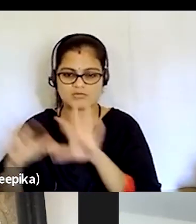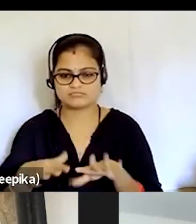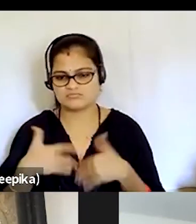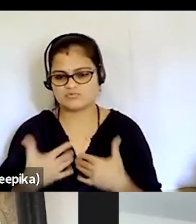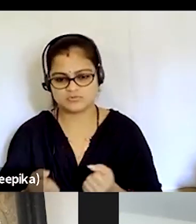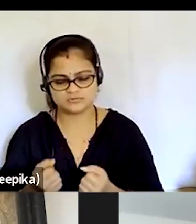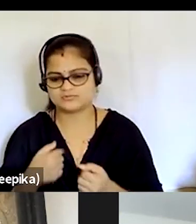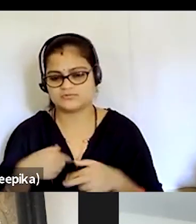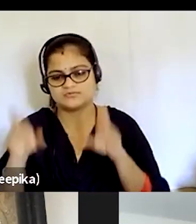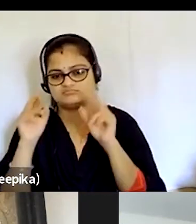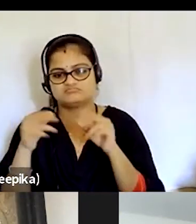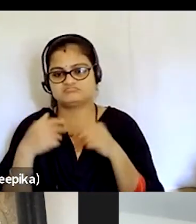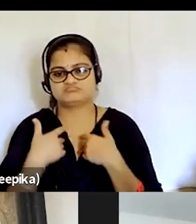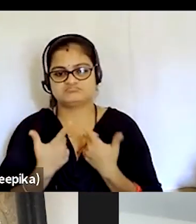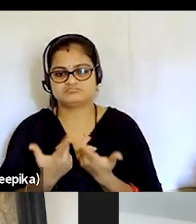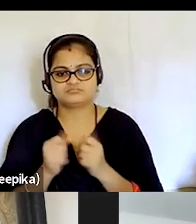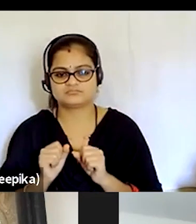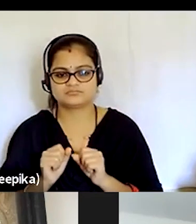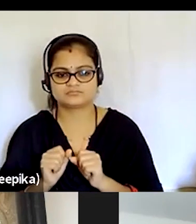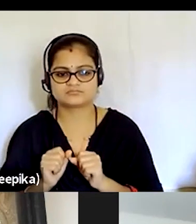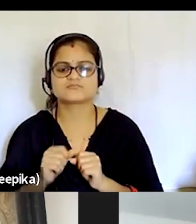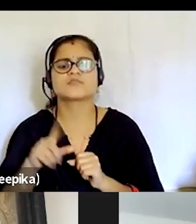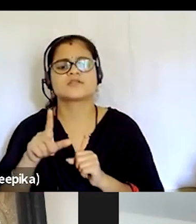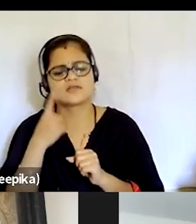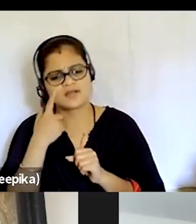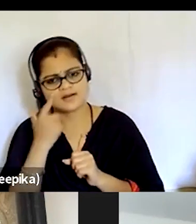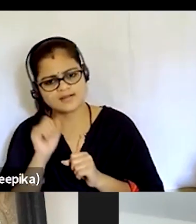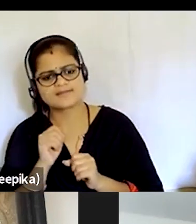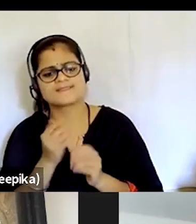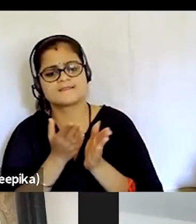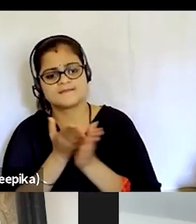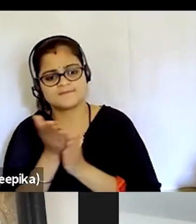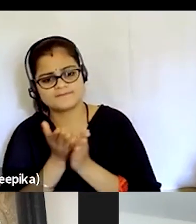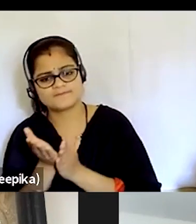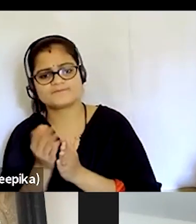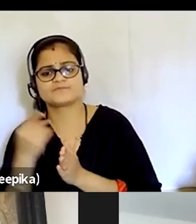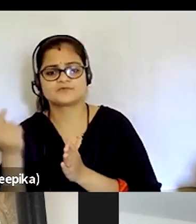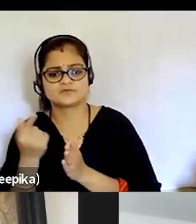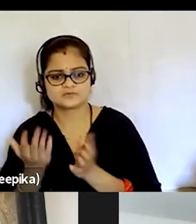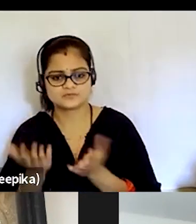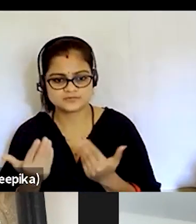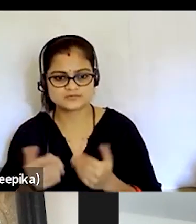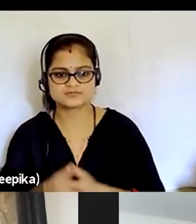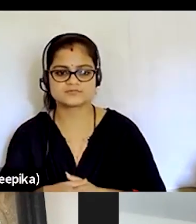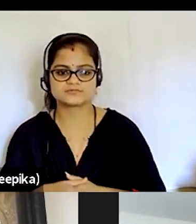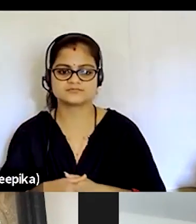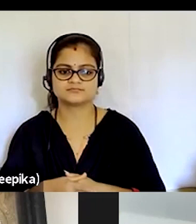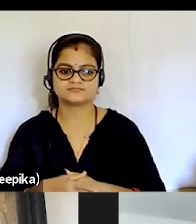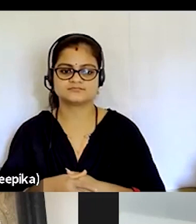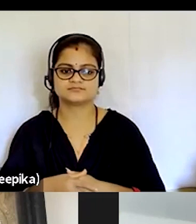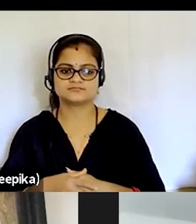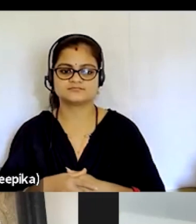If you, try something different. Like, I stumbled upon this